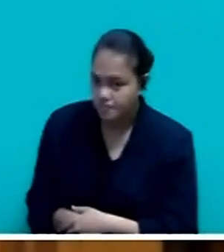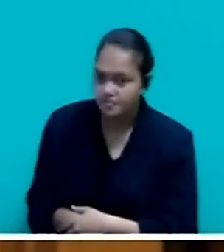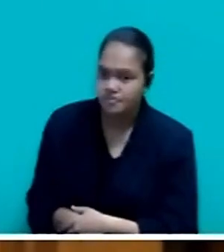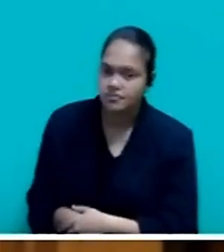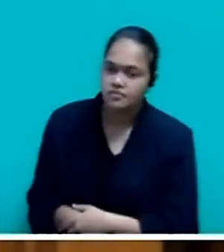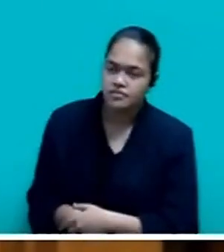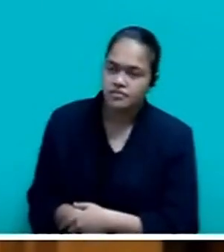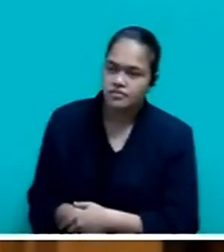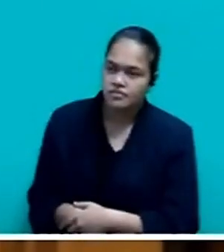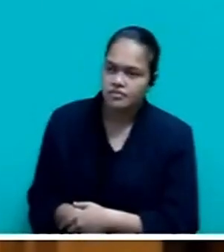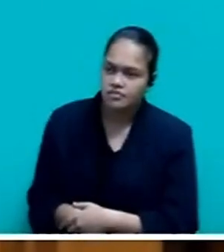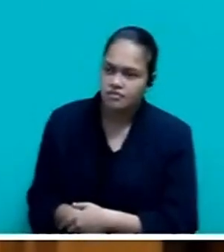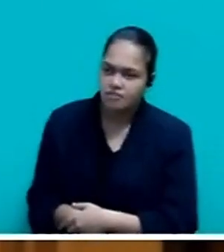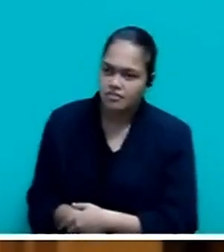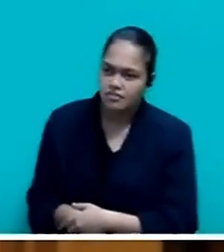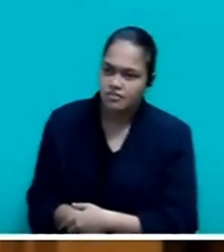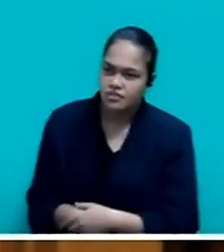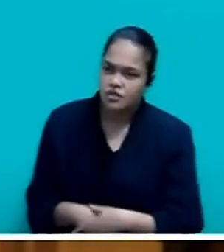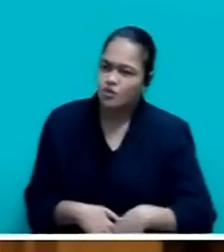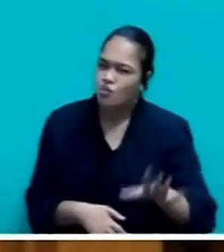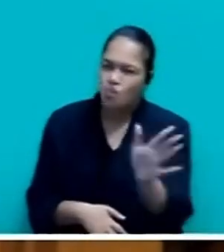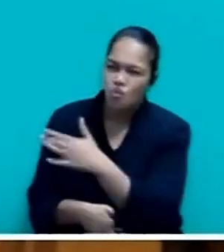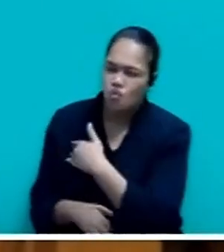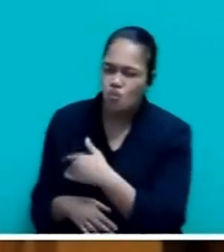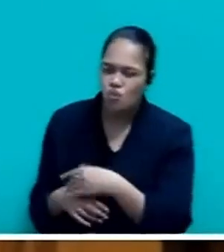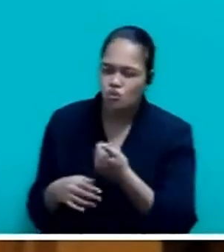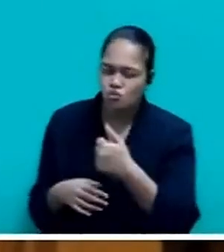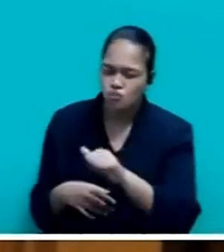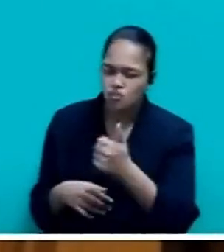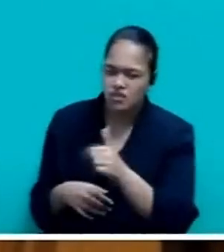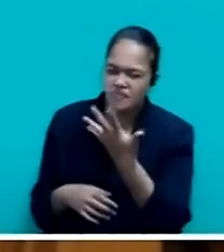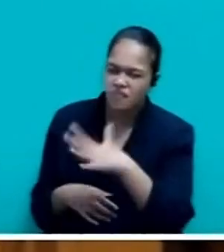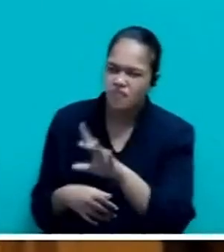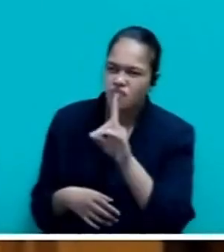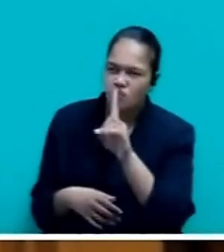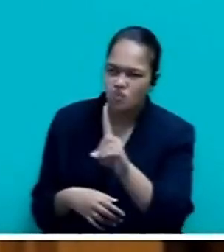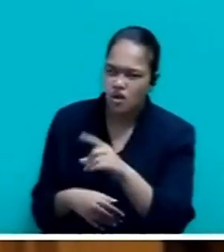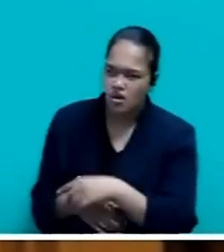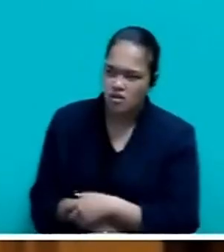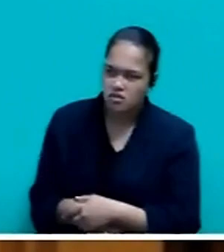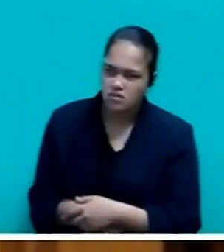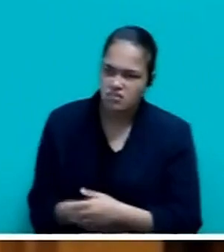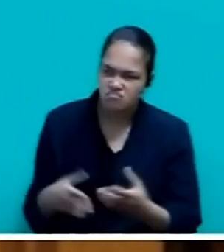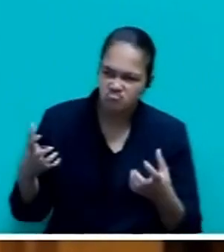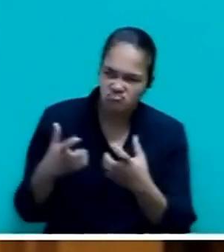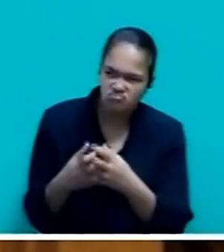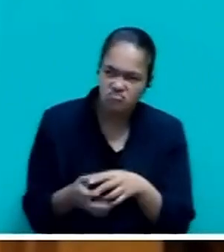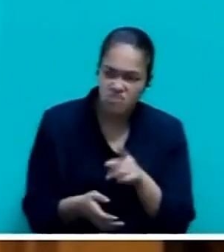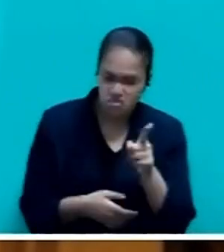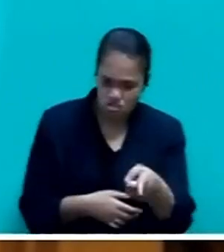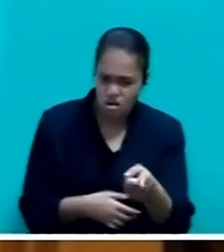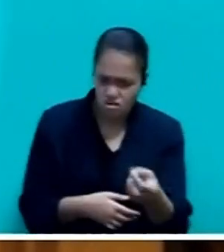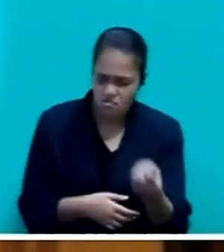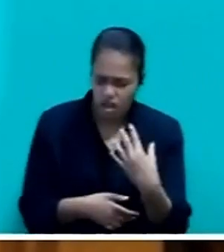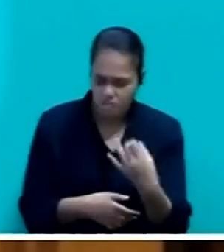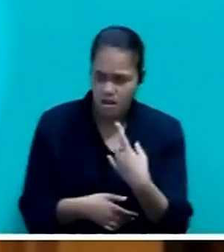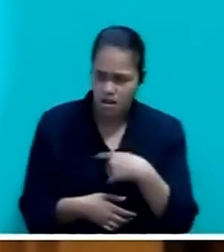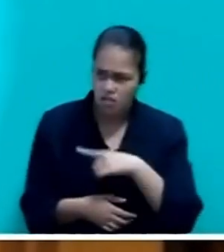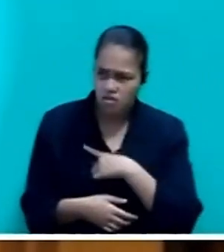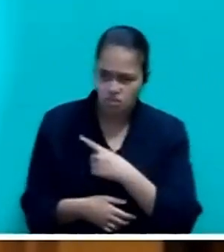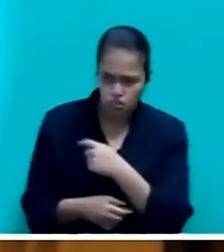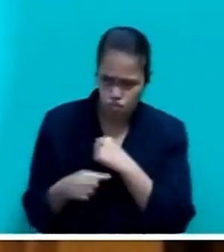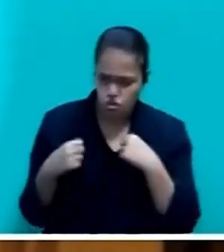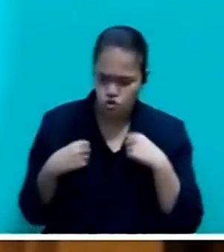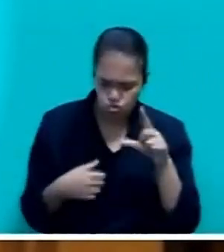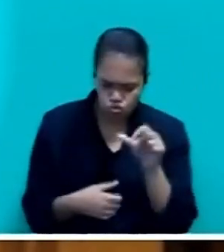very hypocritical of all of them to stand up, oh, we're using it for 51 because it suits our purpose right now. That's exactly what they were saying to us that we shouldn't be